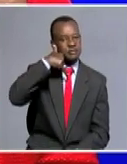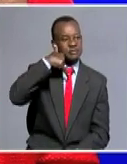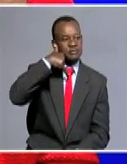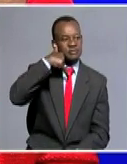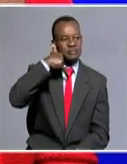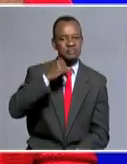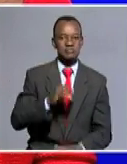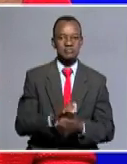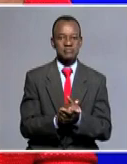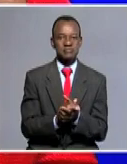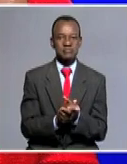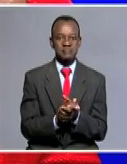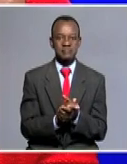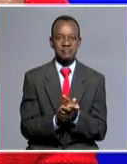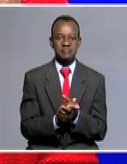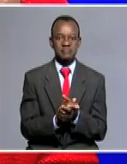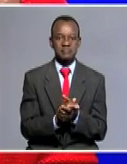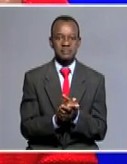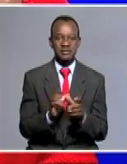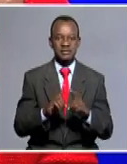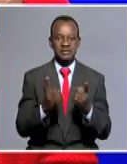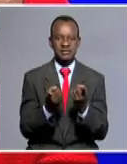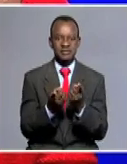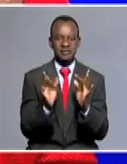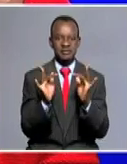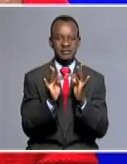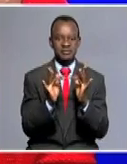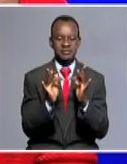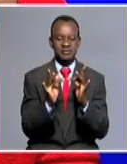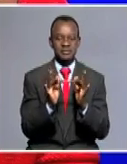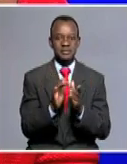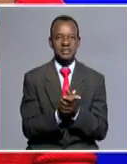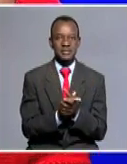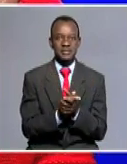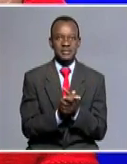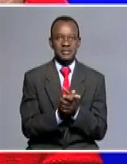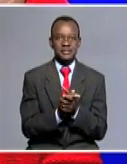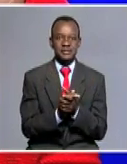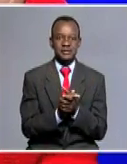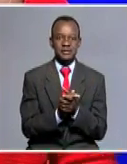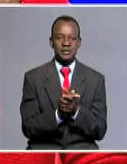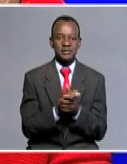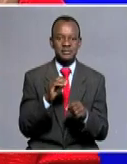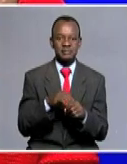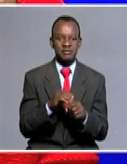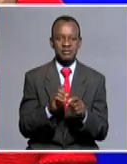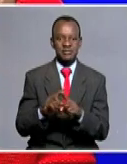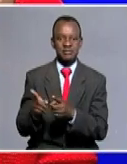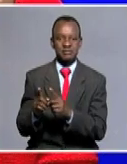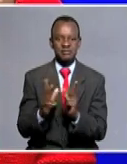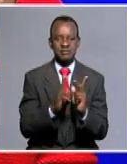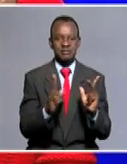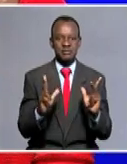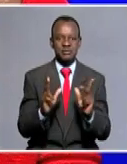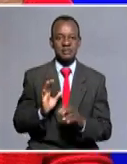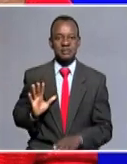viable. So as a chapter of multi-stakeholder members from different industry, we come together and we try to